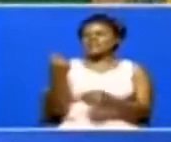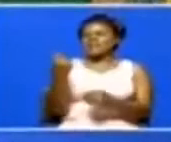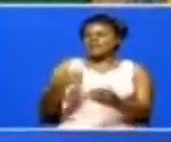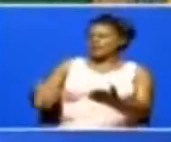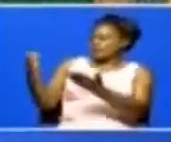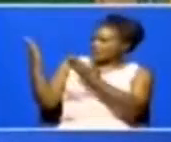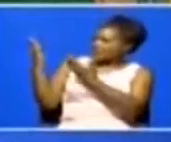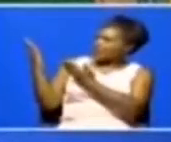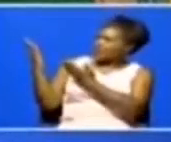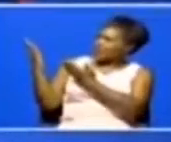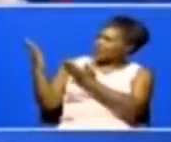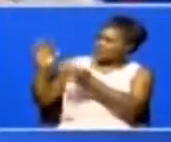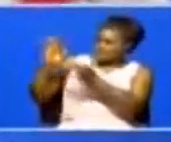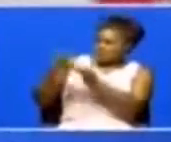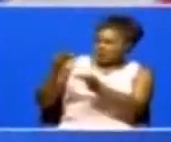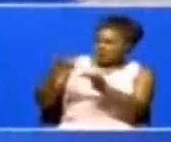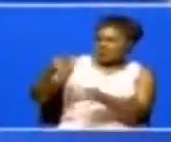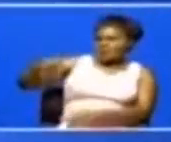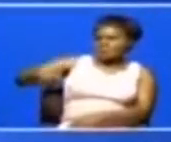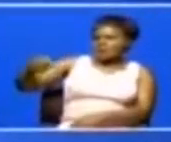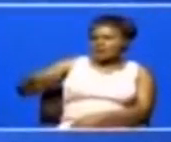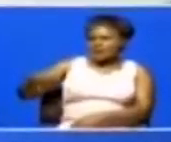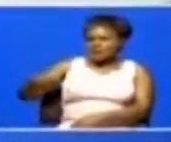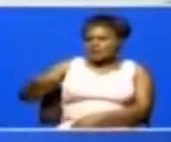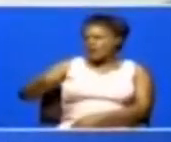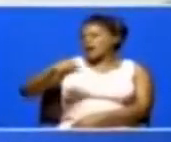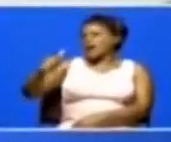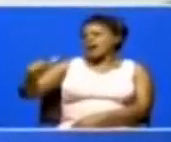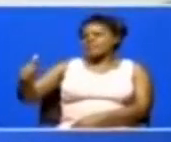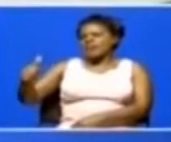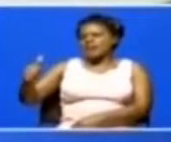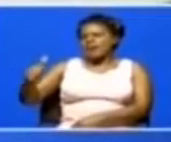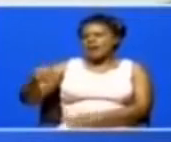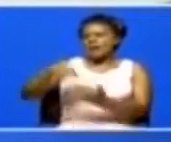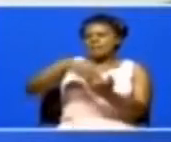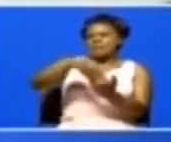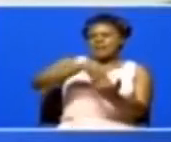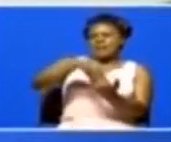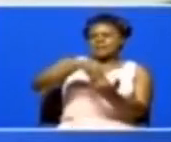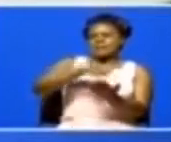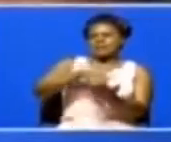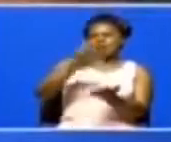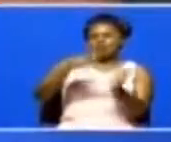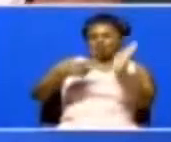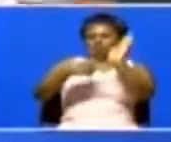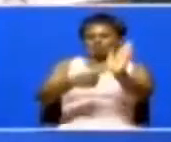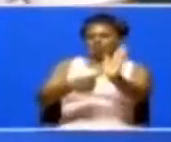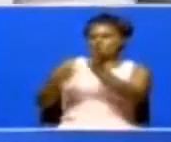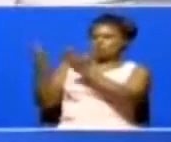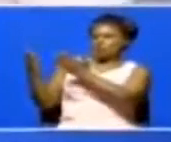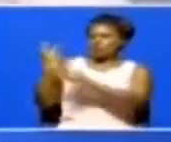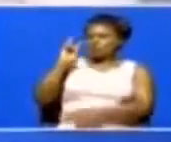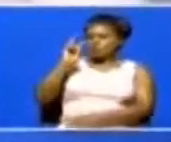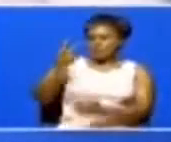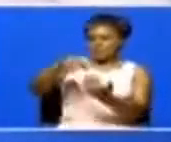here, woven bags, non-woven bags, and even more plastics are on display. They do look like